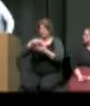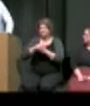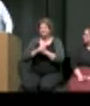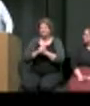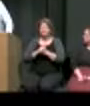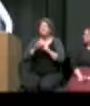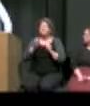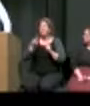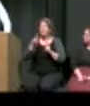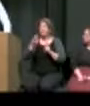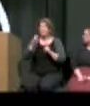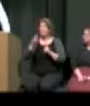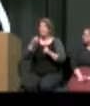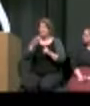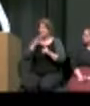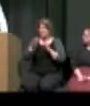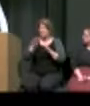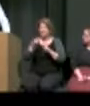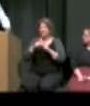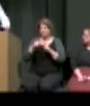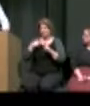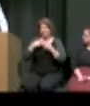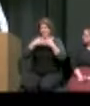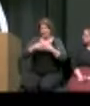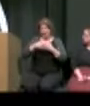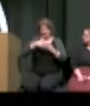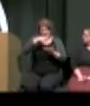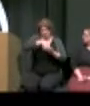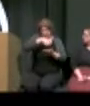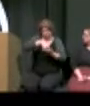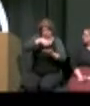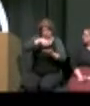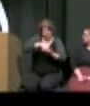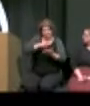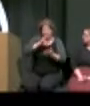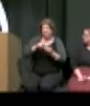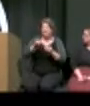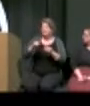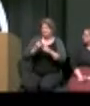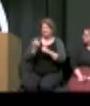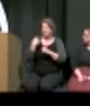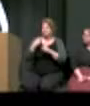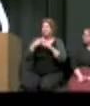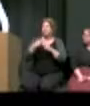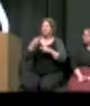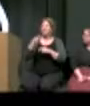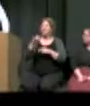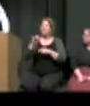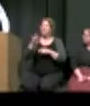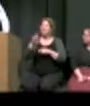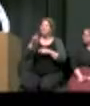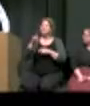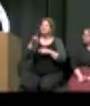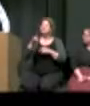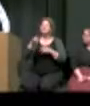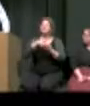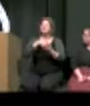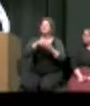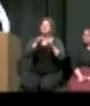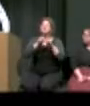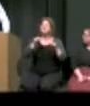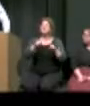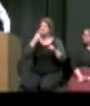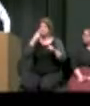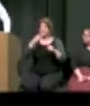As Courtney said, we are mechanically dredging it. So I talked about this a lot last year. It's kind of a hybrid dredging system. So you can see